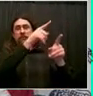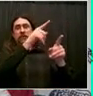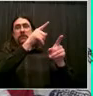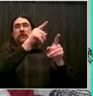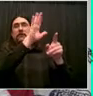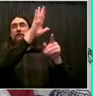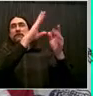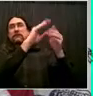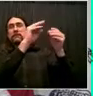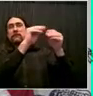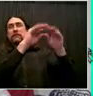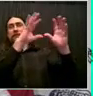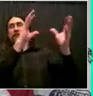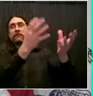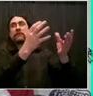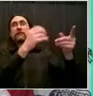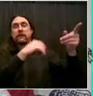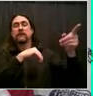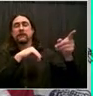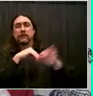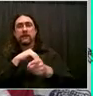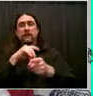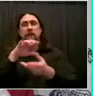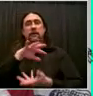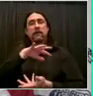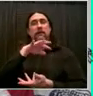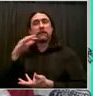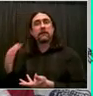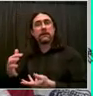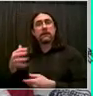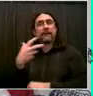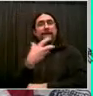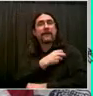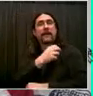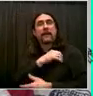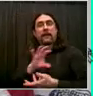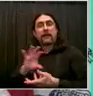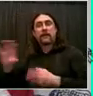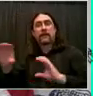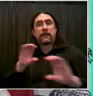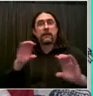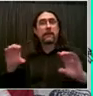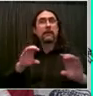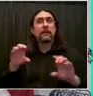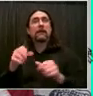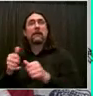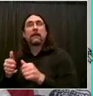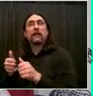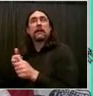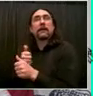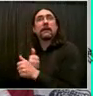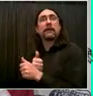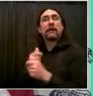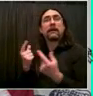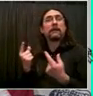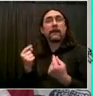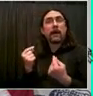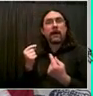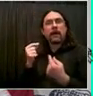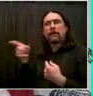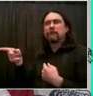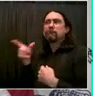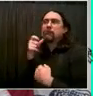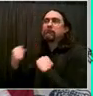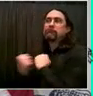is disgusting. It is dangerous. There are lives on the line, and it cannot be tolerated. There needs to be now a